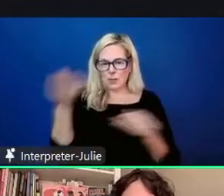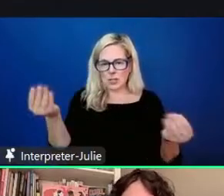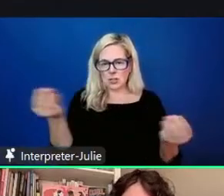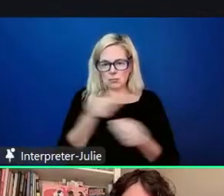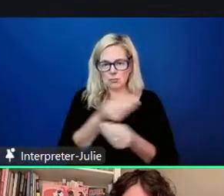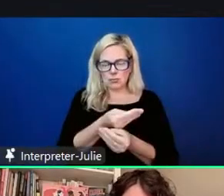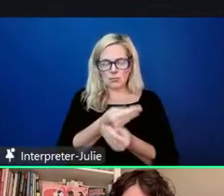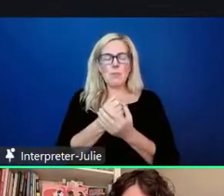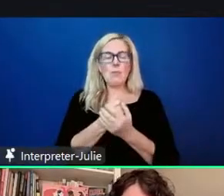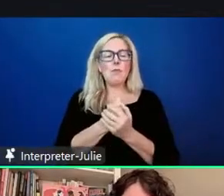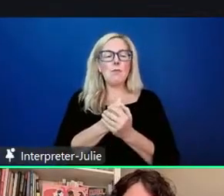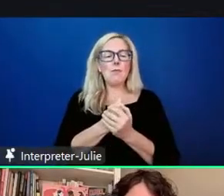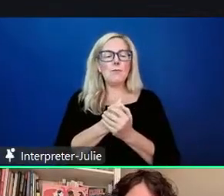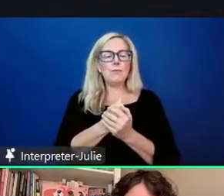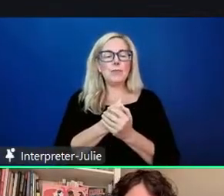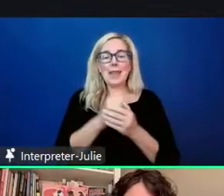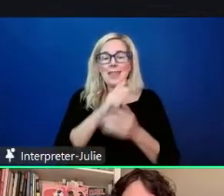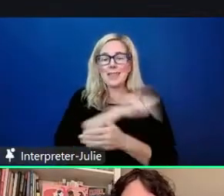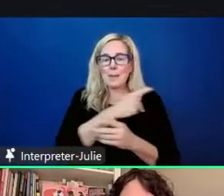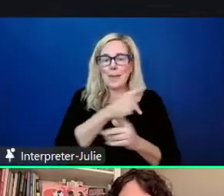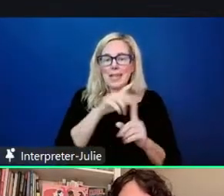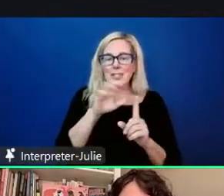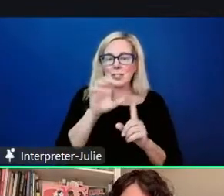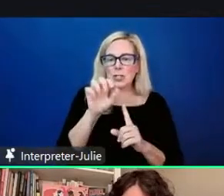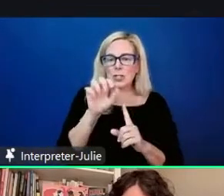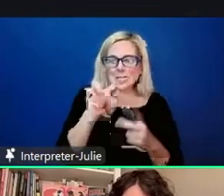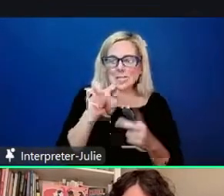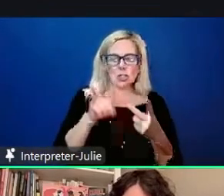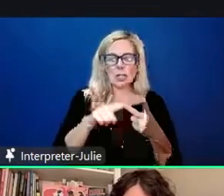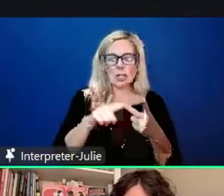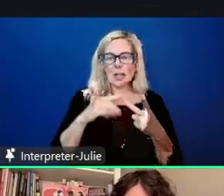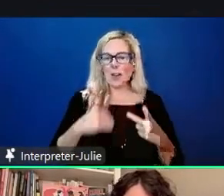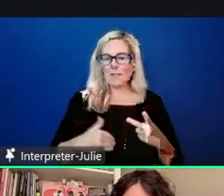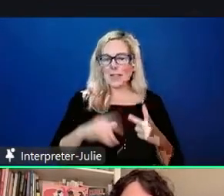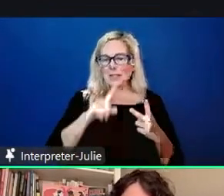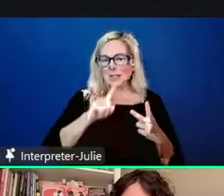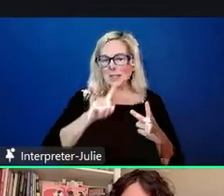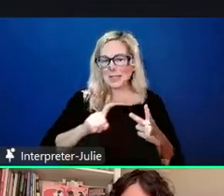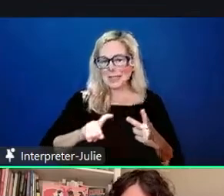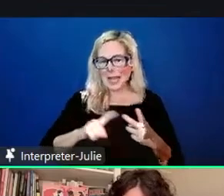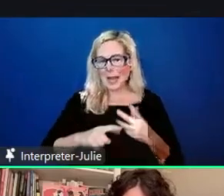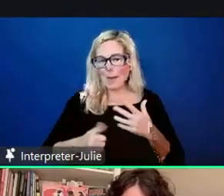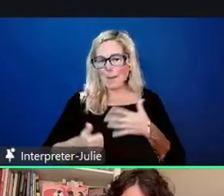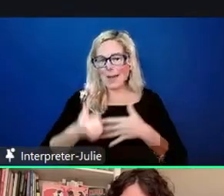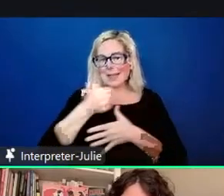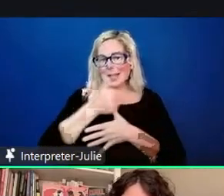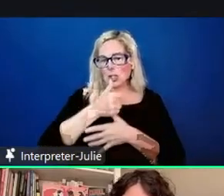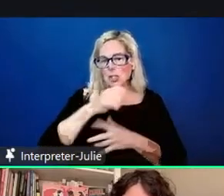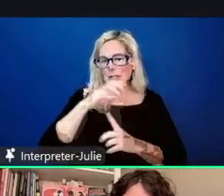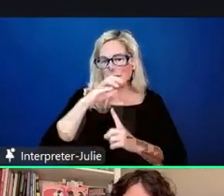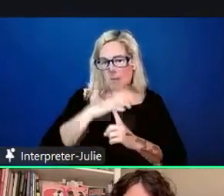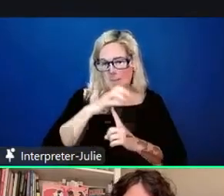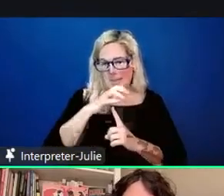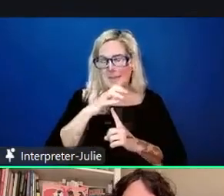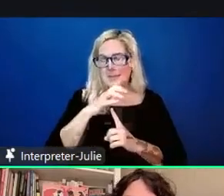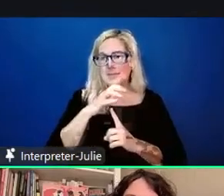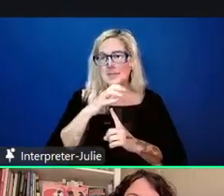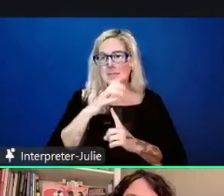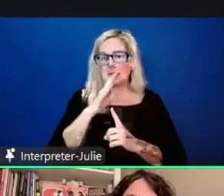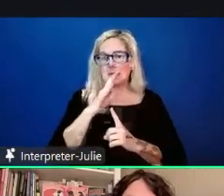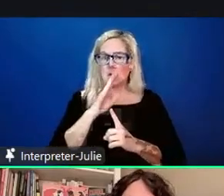patient's condition, their physical exam, and their chief complaints were intentionally designed so